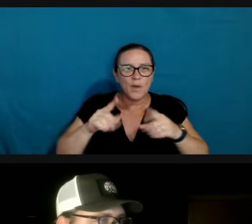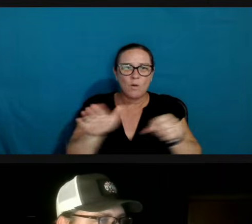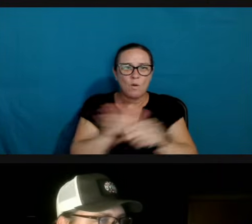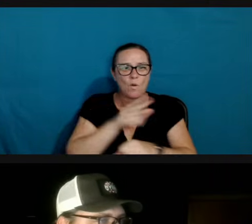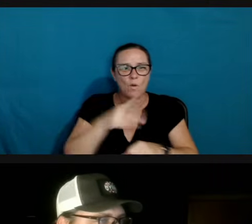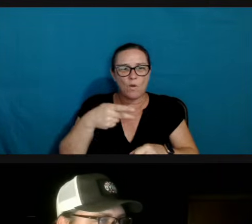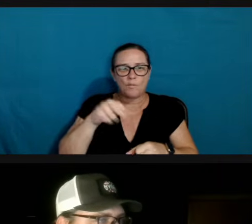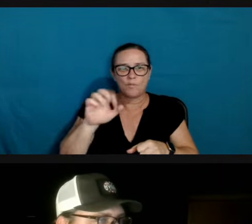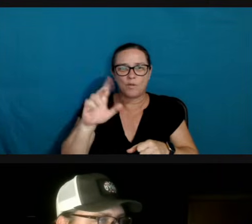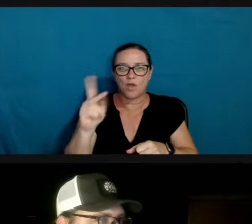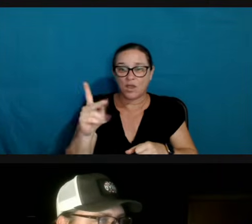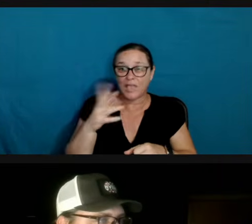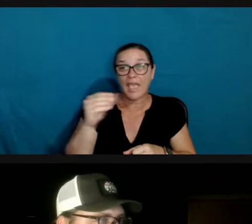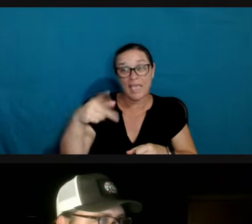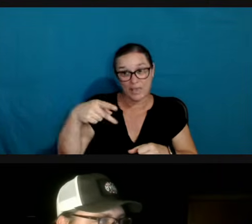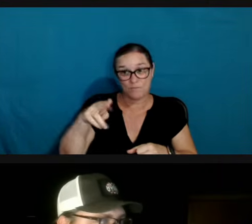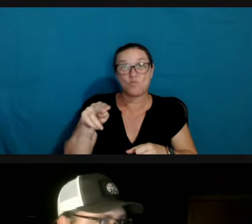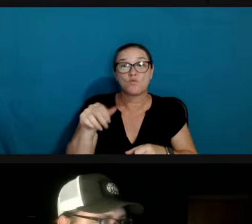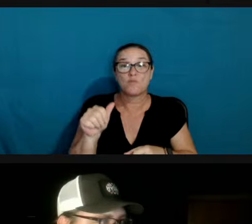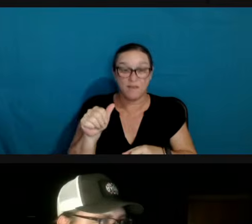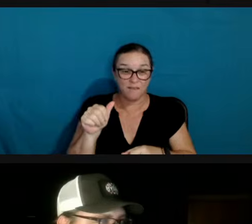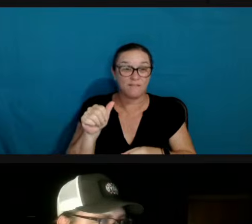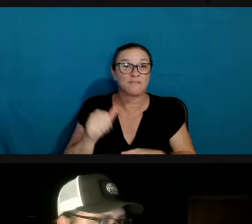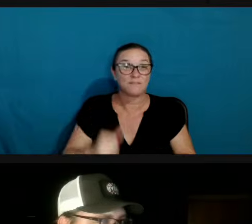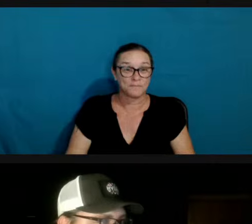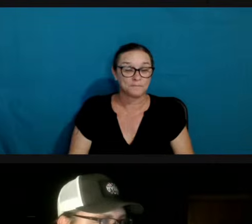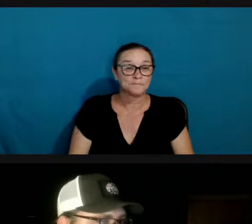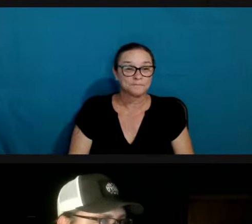Puna too in those days. Yeah, that's right. And Puna.